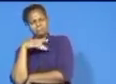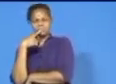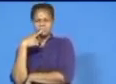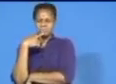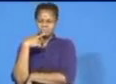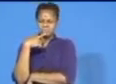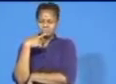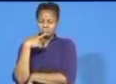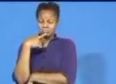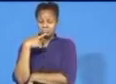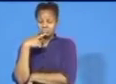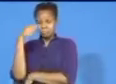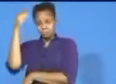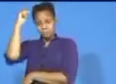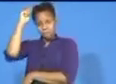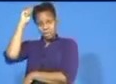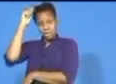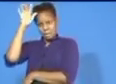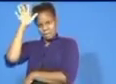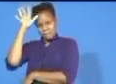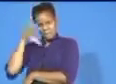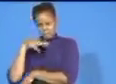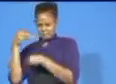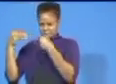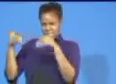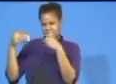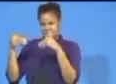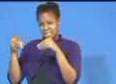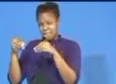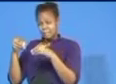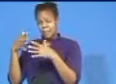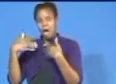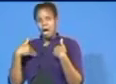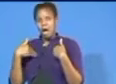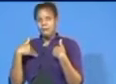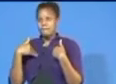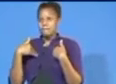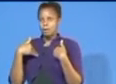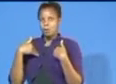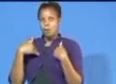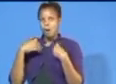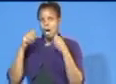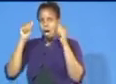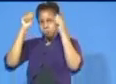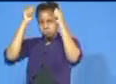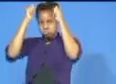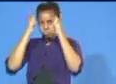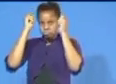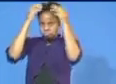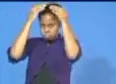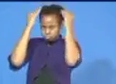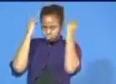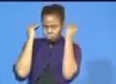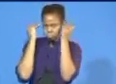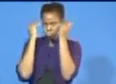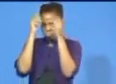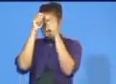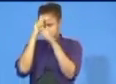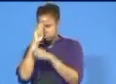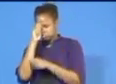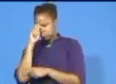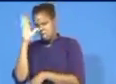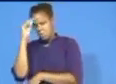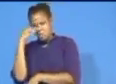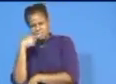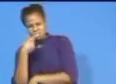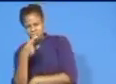had a hat on his head that covered not only the top but almost all of his head. The little boy said, "Well,